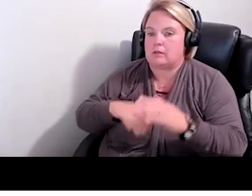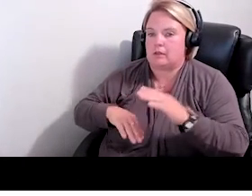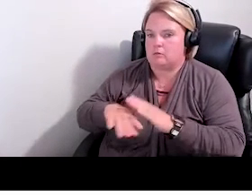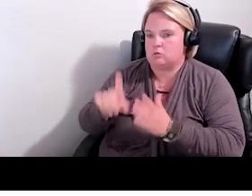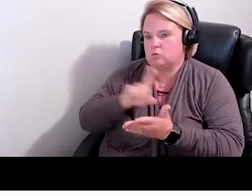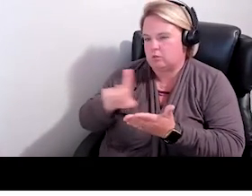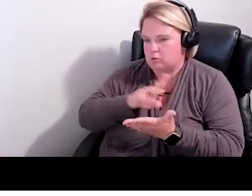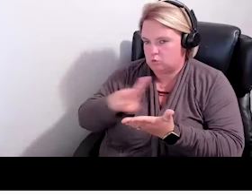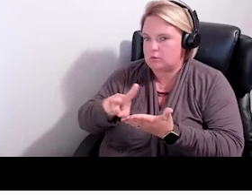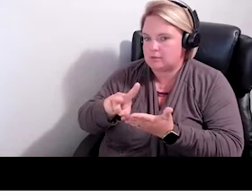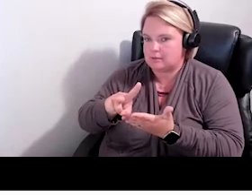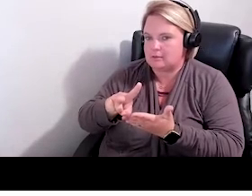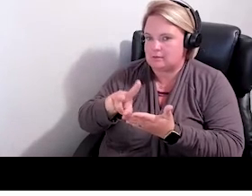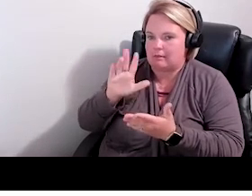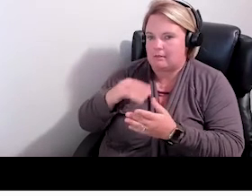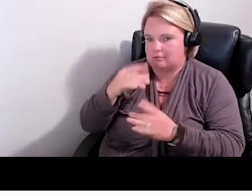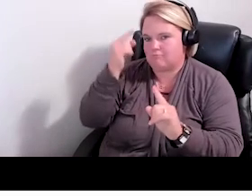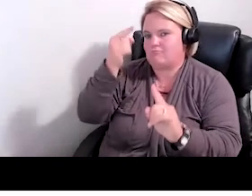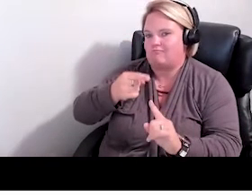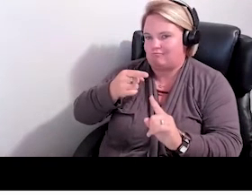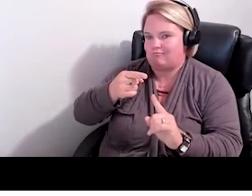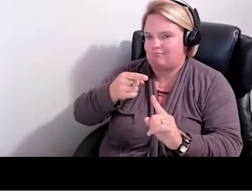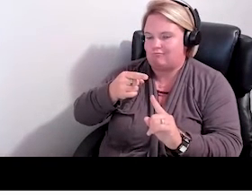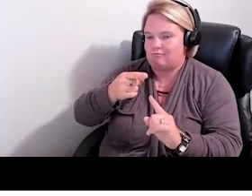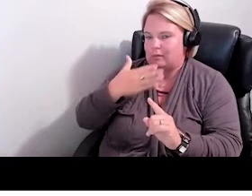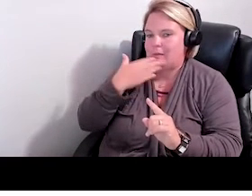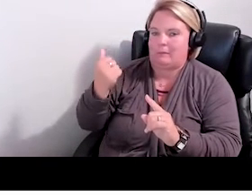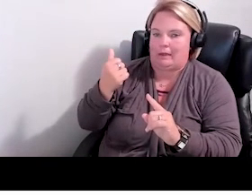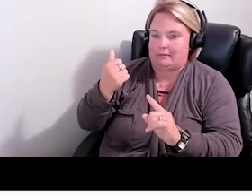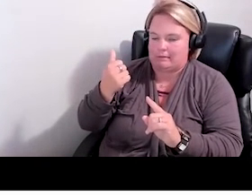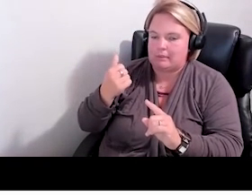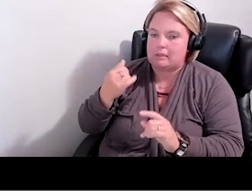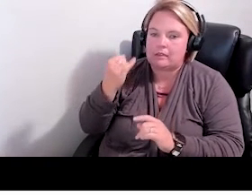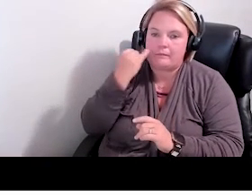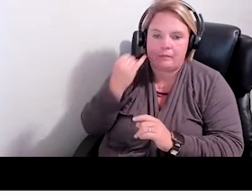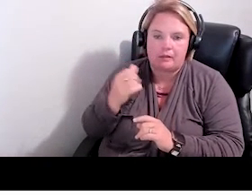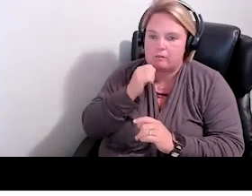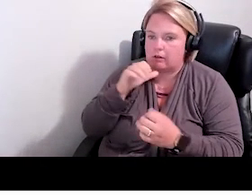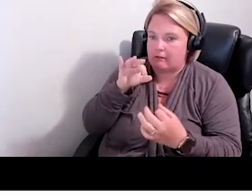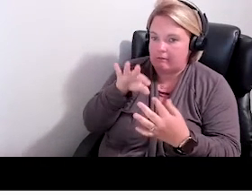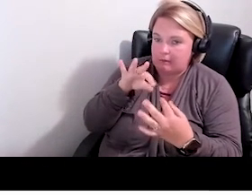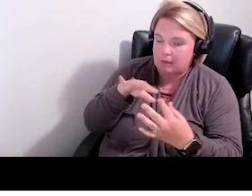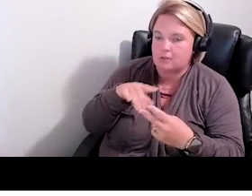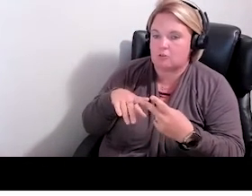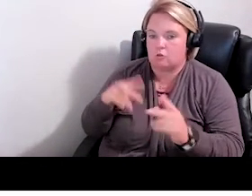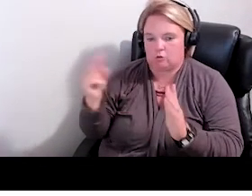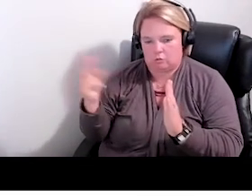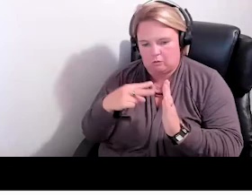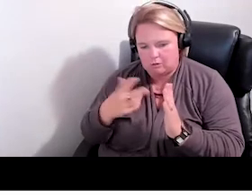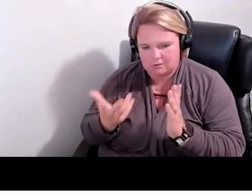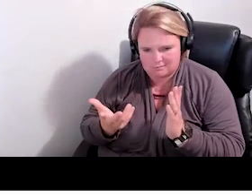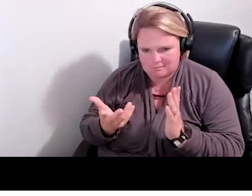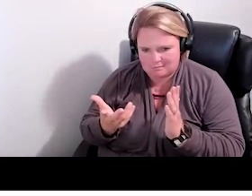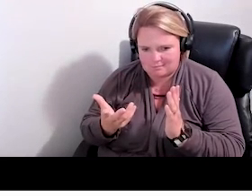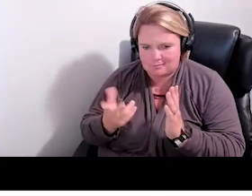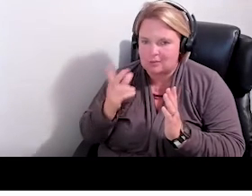two. That's the ideal. If you're not getting feedback, or if you look at it and you